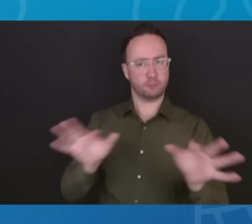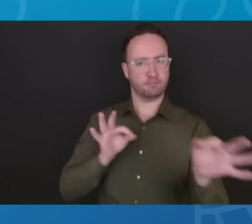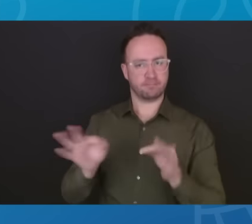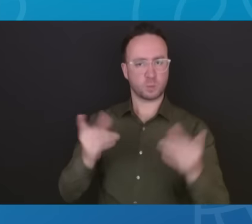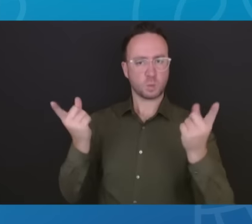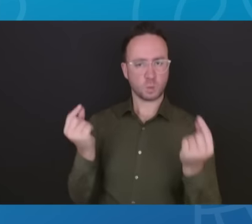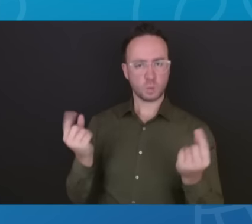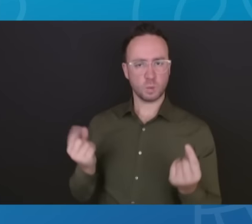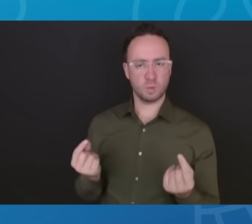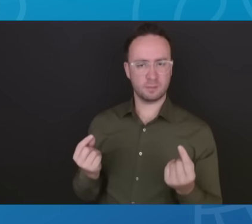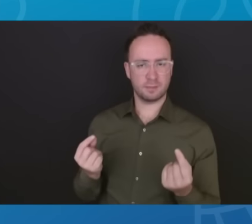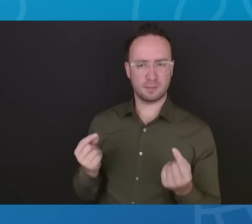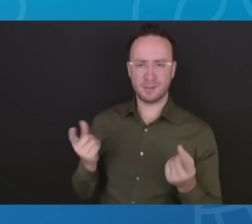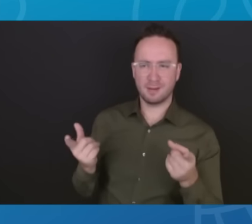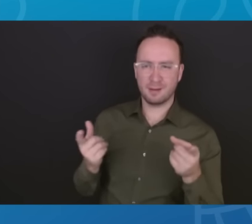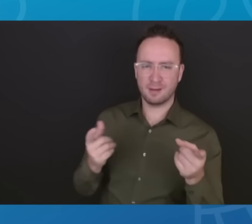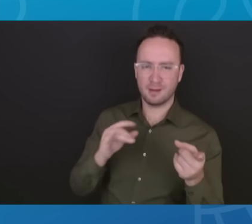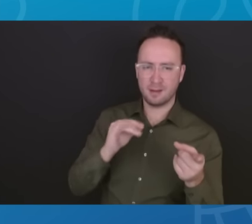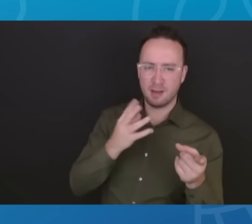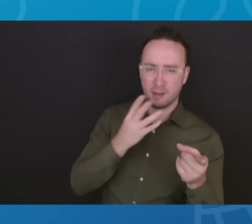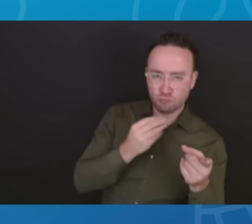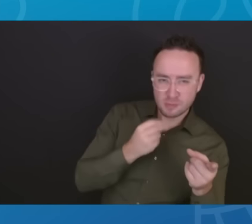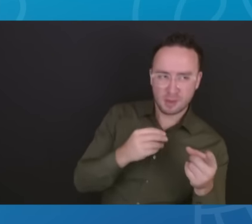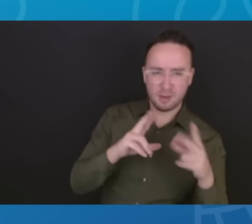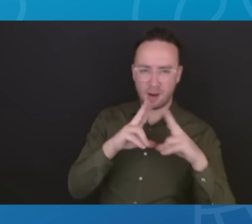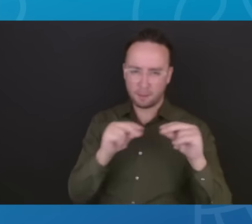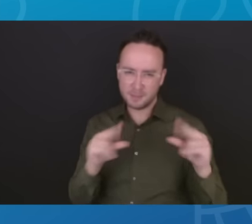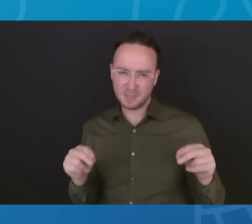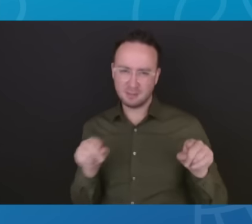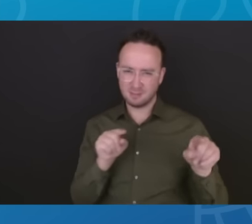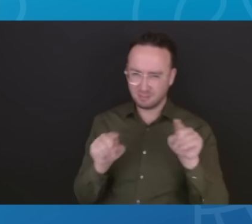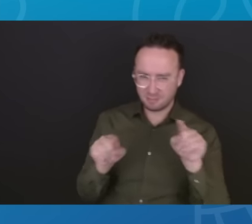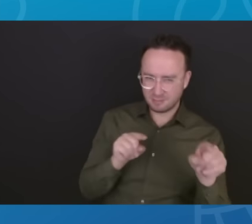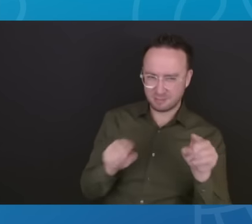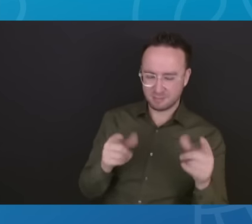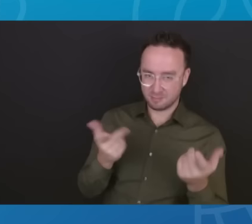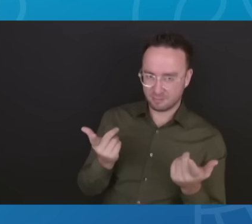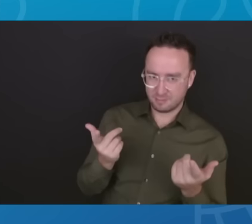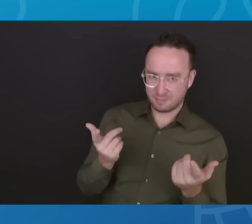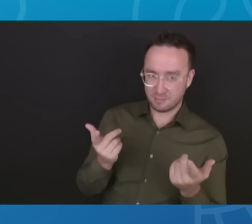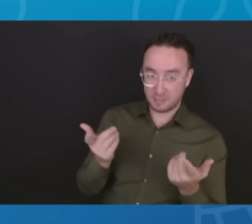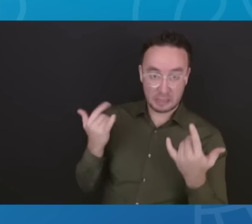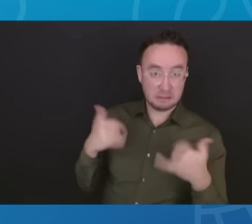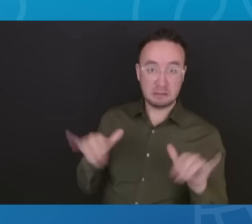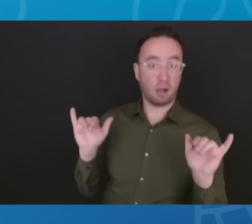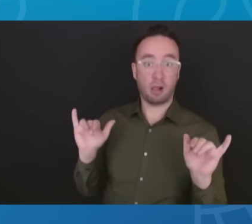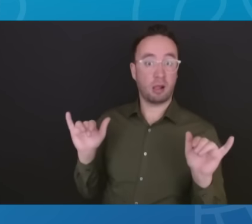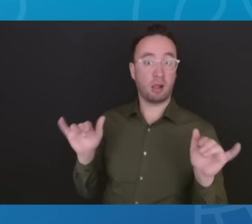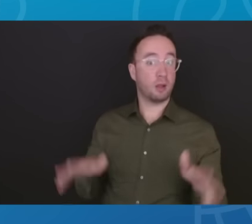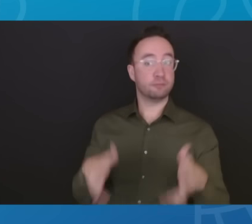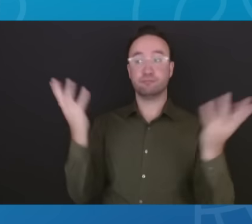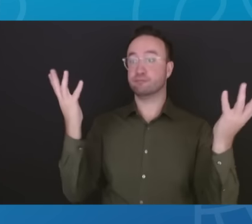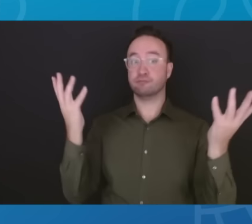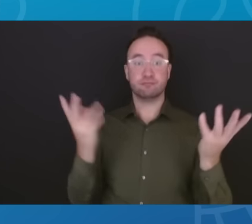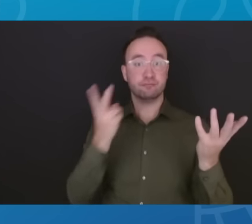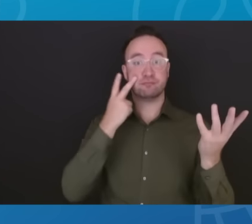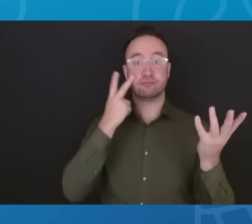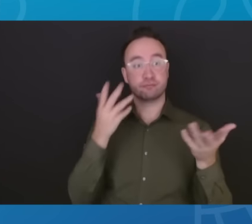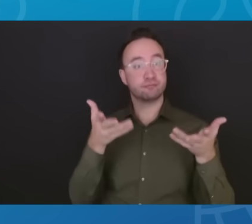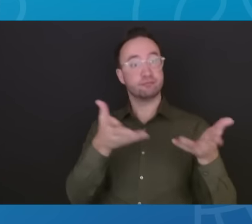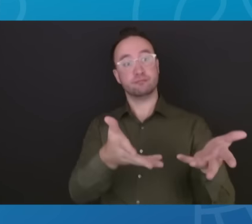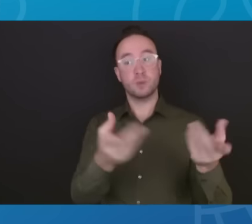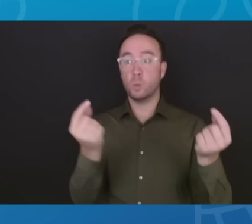a point of concern for the United States? This risks being an open-ended thing as well. So I would just reject